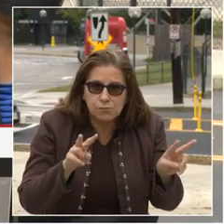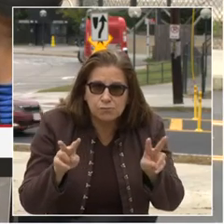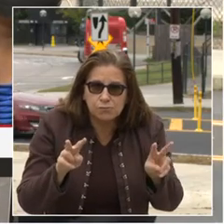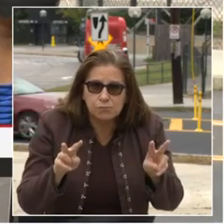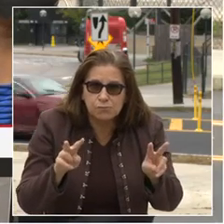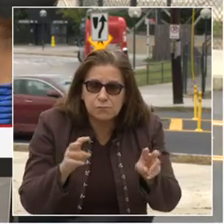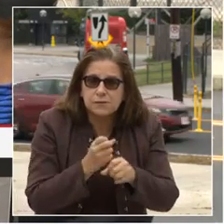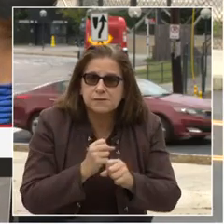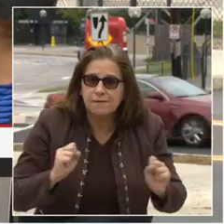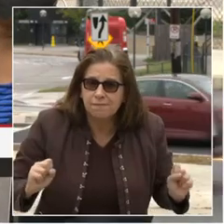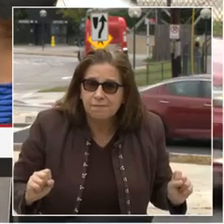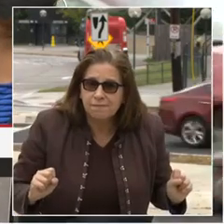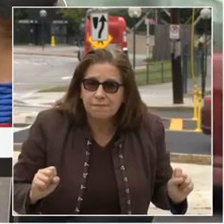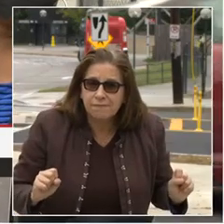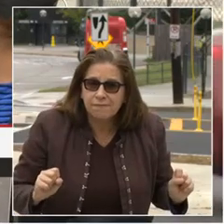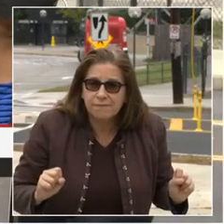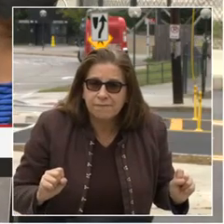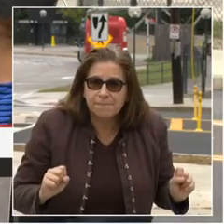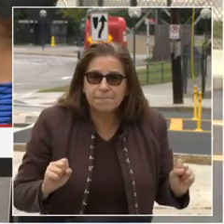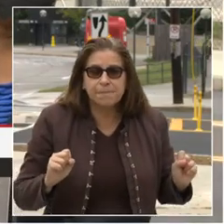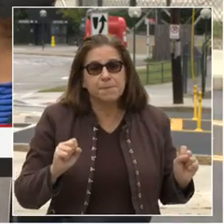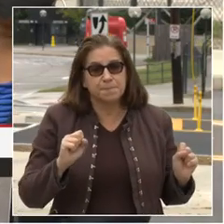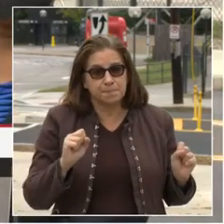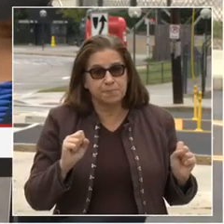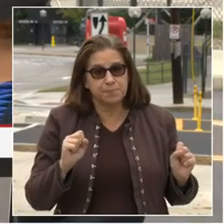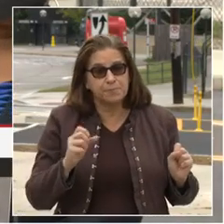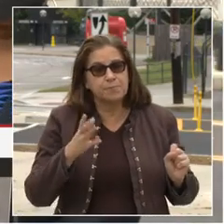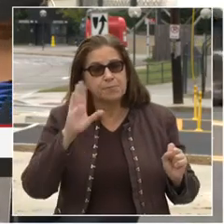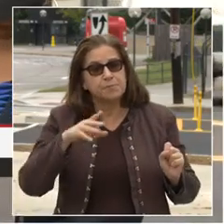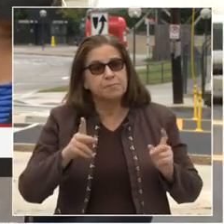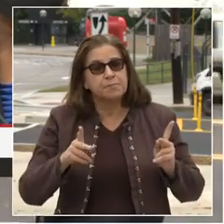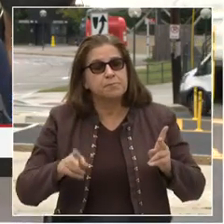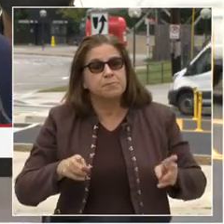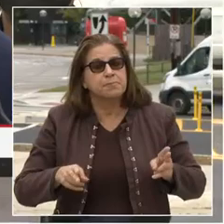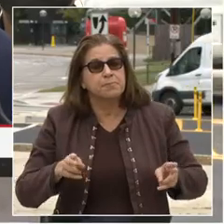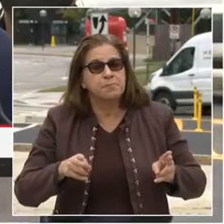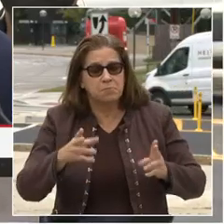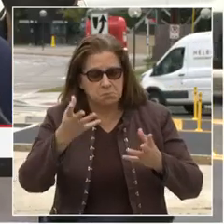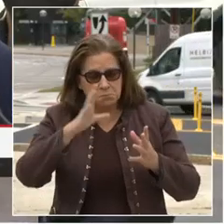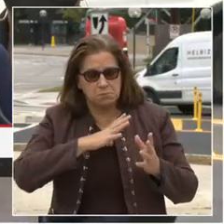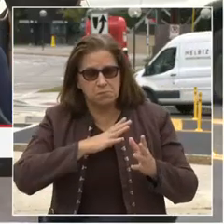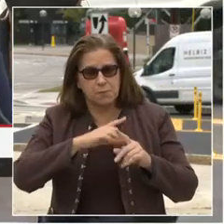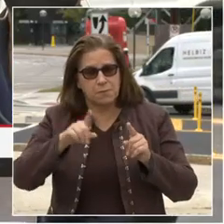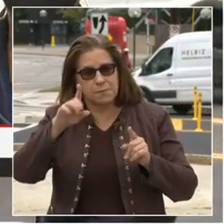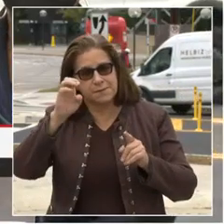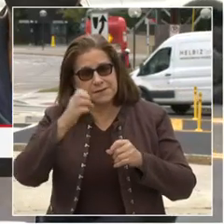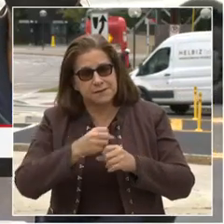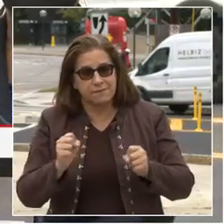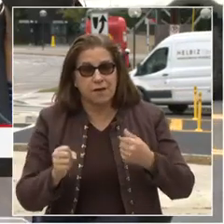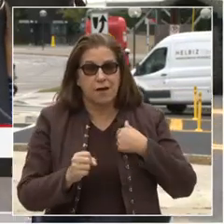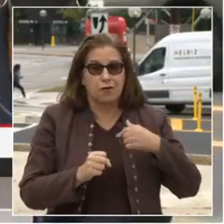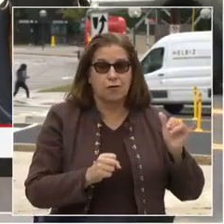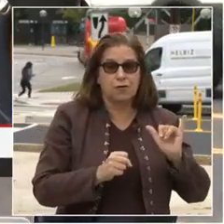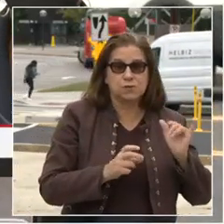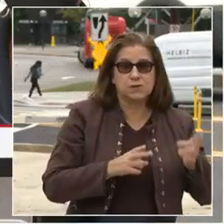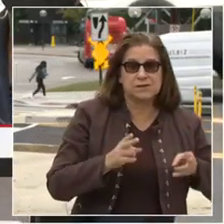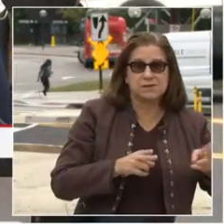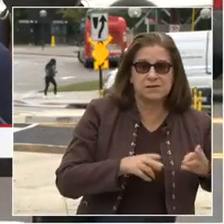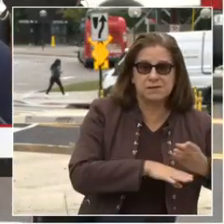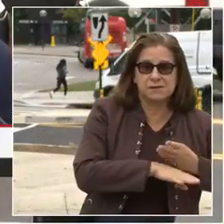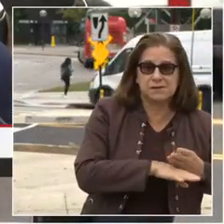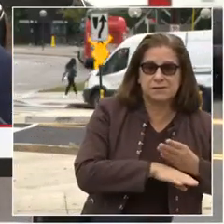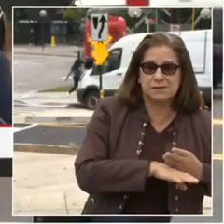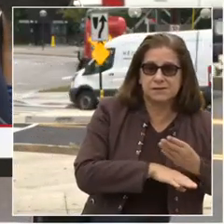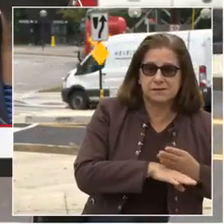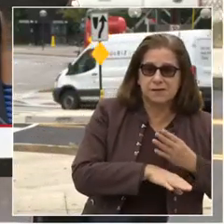accelerate our roadway and our intersection improvements to include construction of speed humps, stop sign installations, and